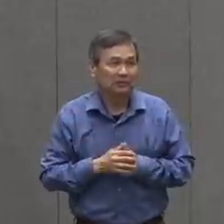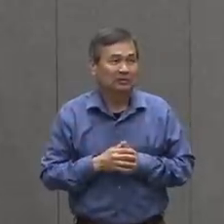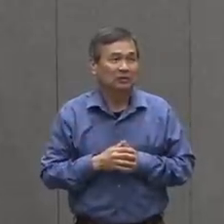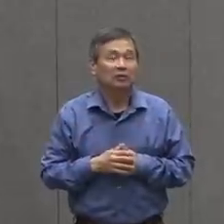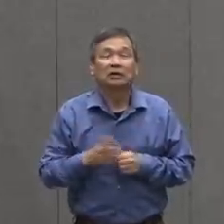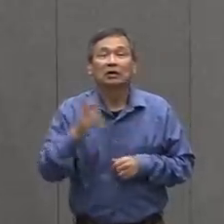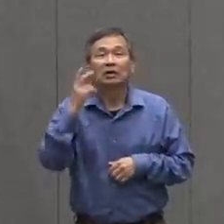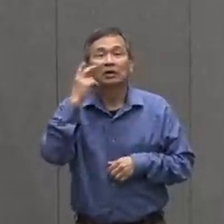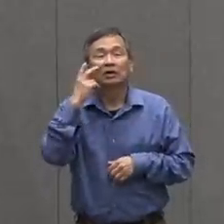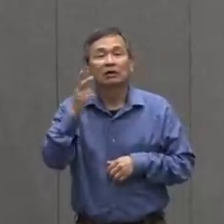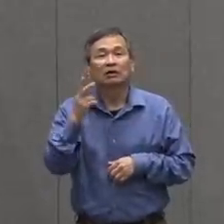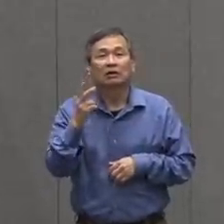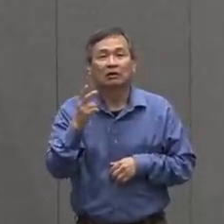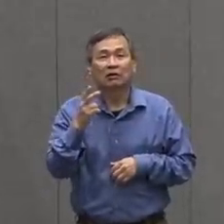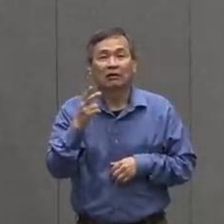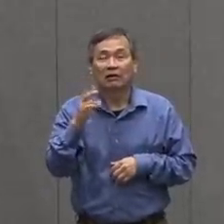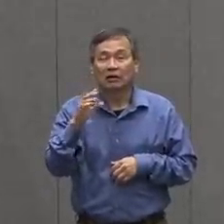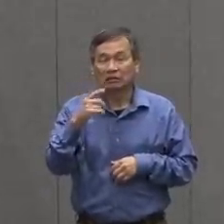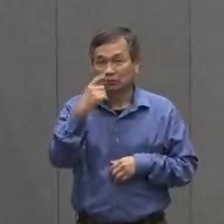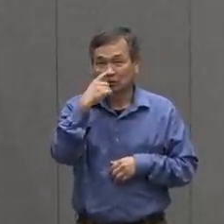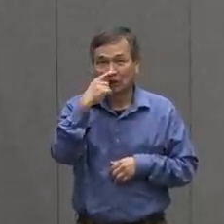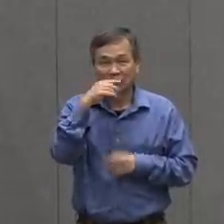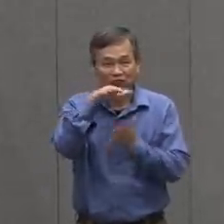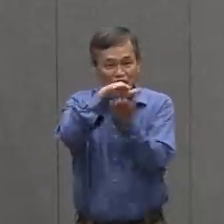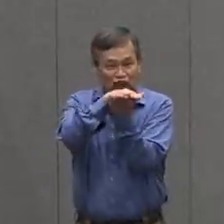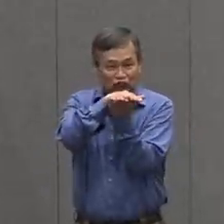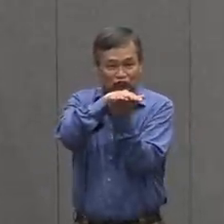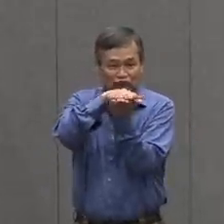I see a very flat nose.